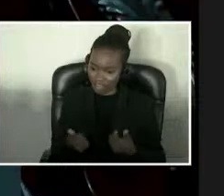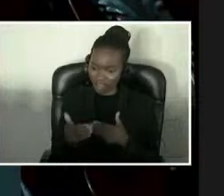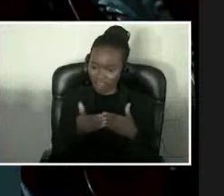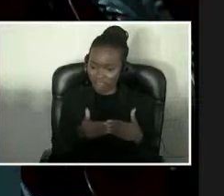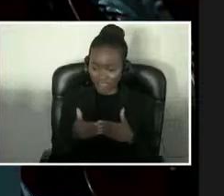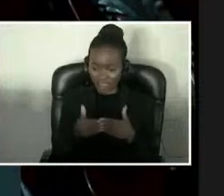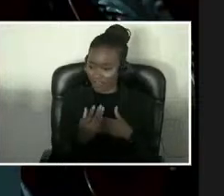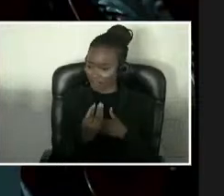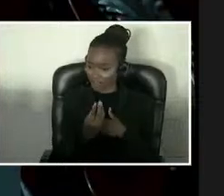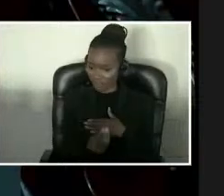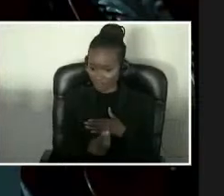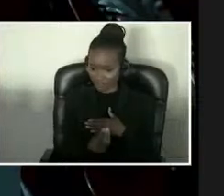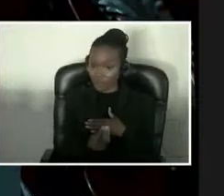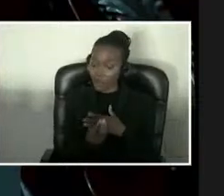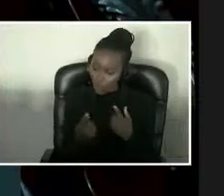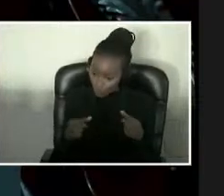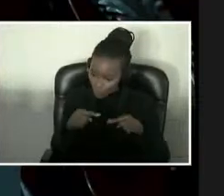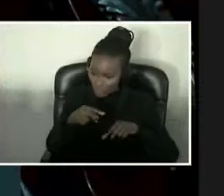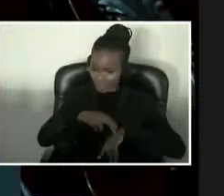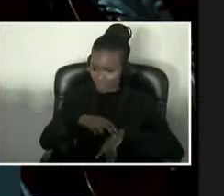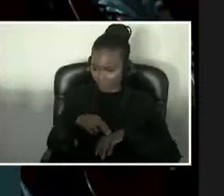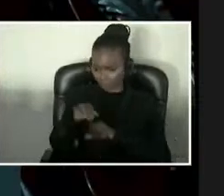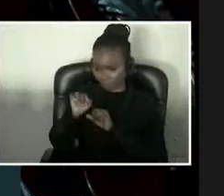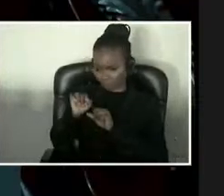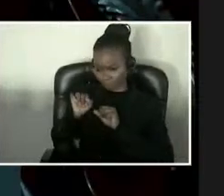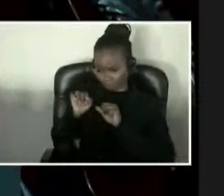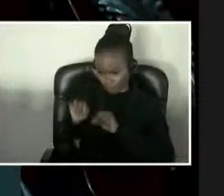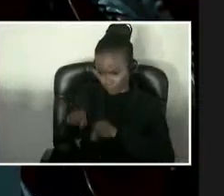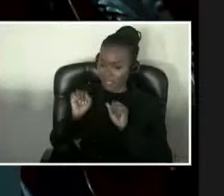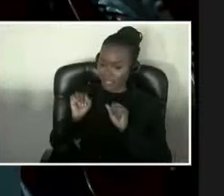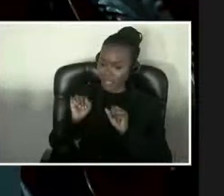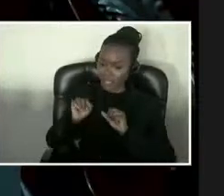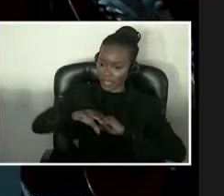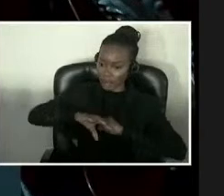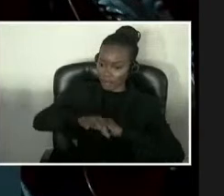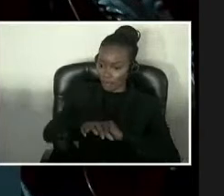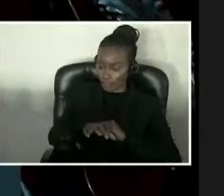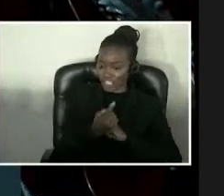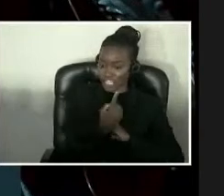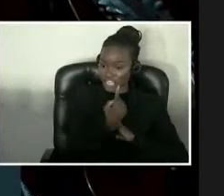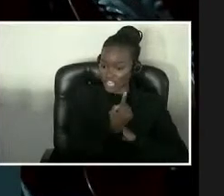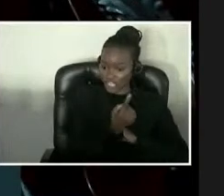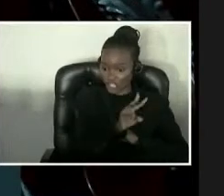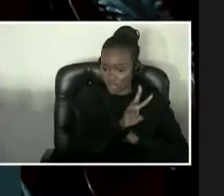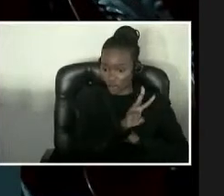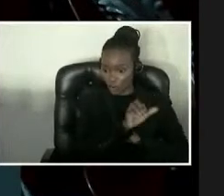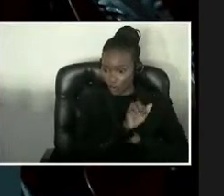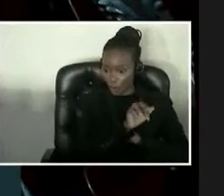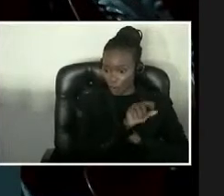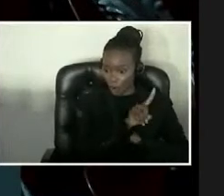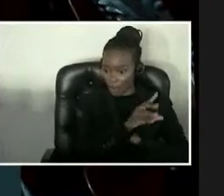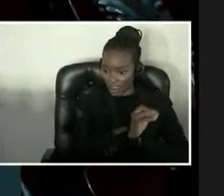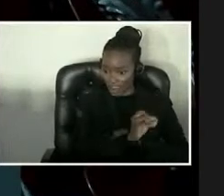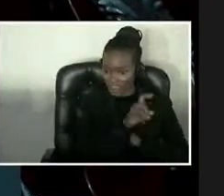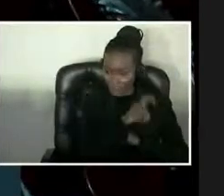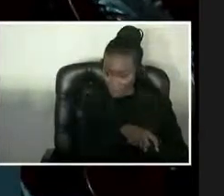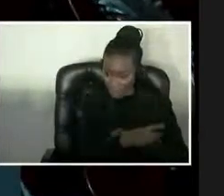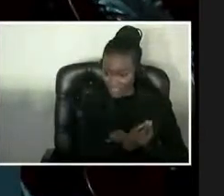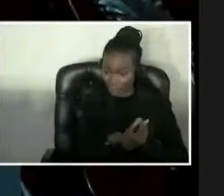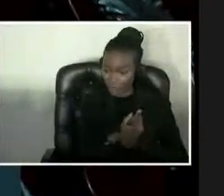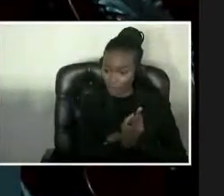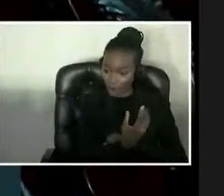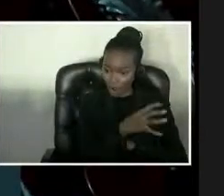we must agree as a province to say each word must have one clinic and each clinic must have a